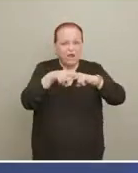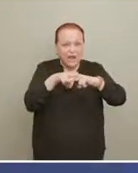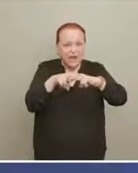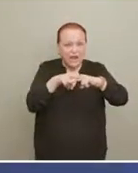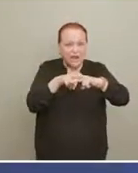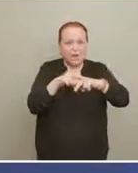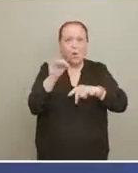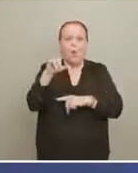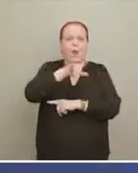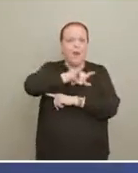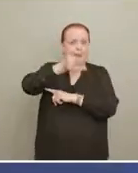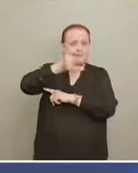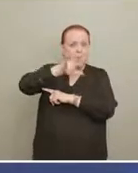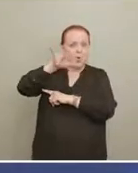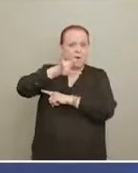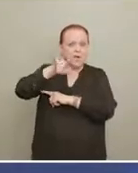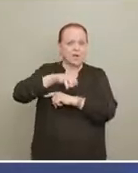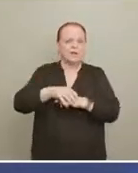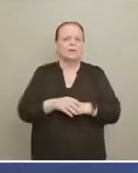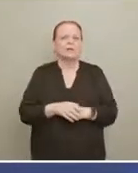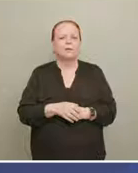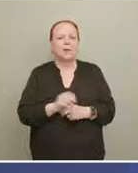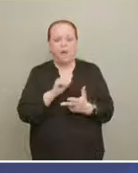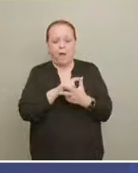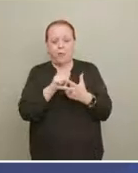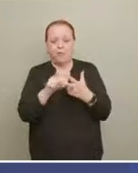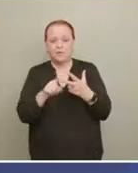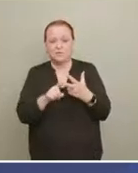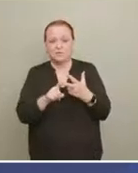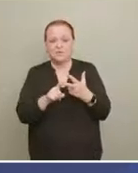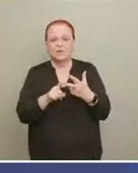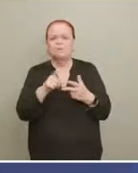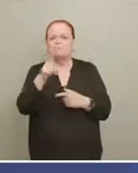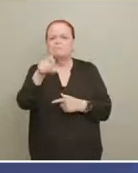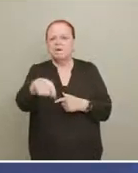the airport, or on those,